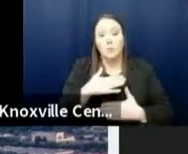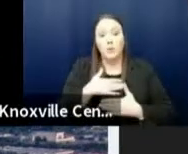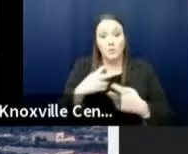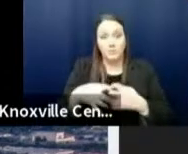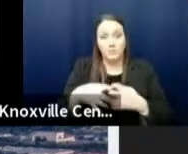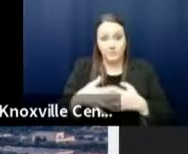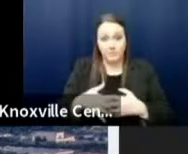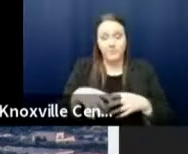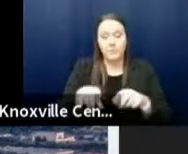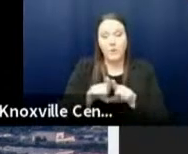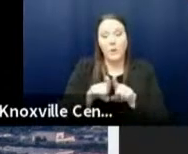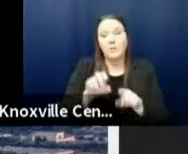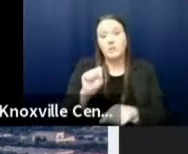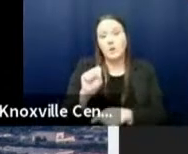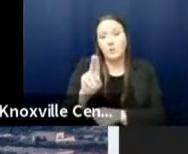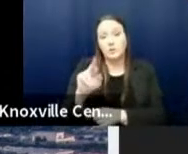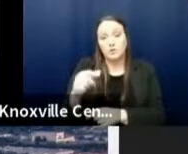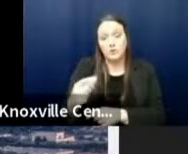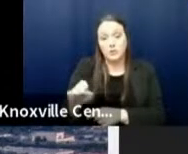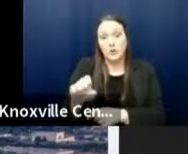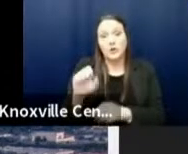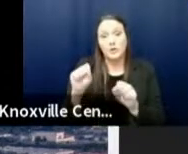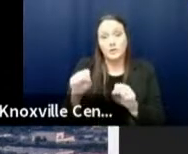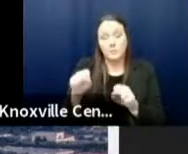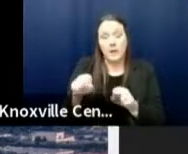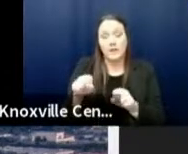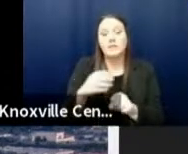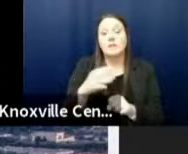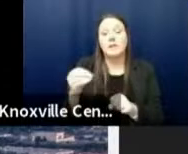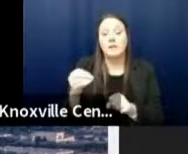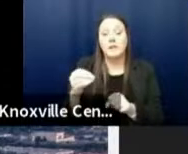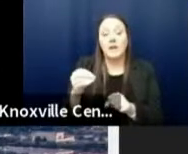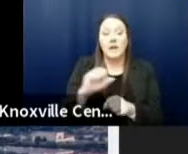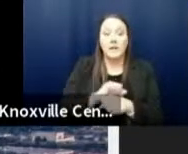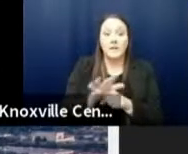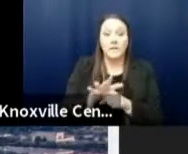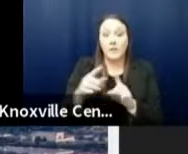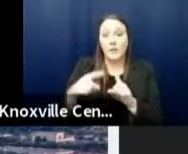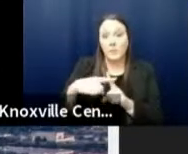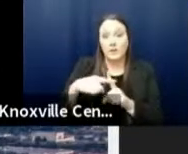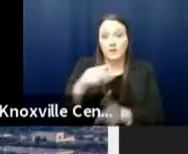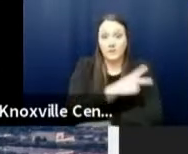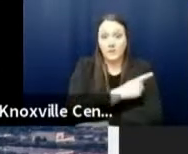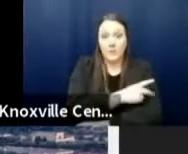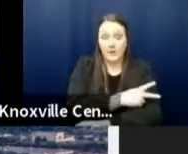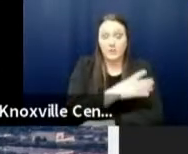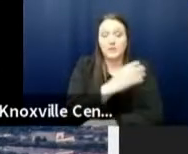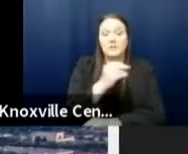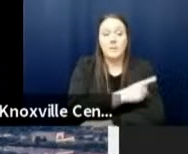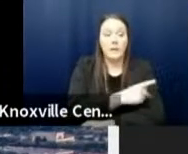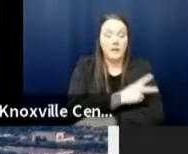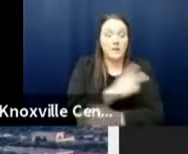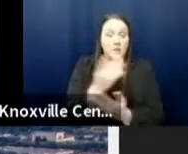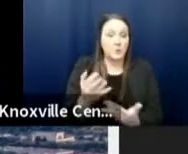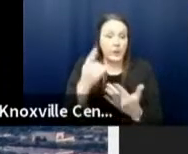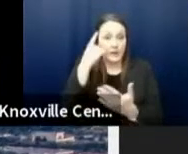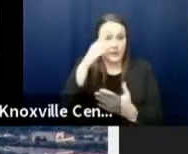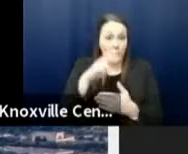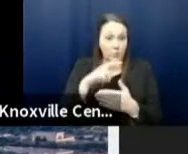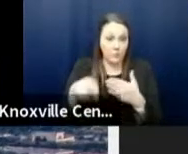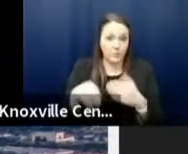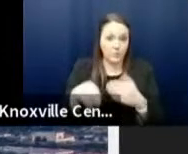the additional surge capacity for these categories, as well as COVID positive patients and patients with pending test results in the